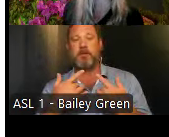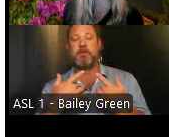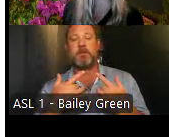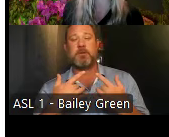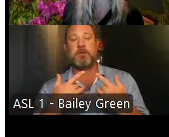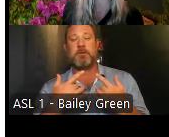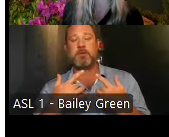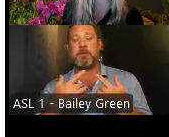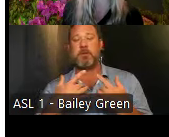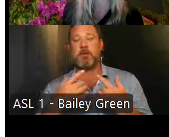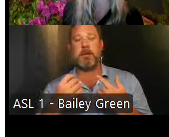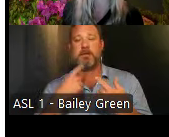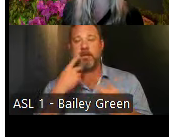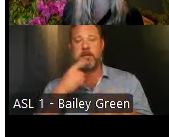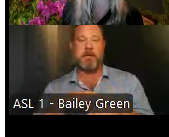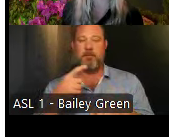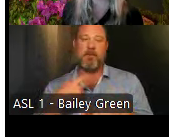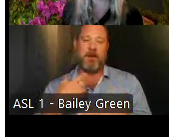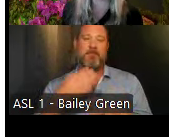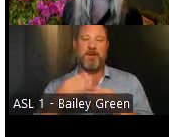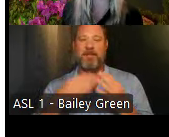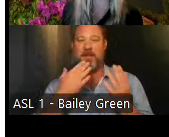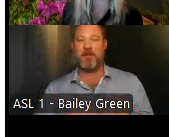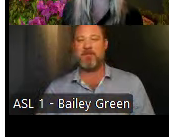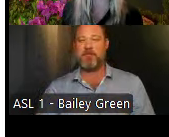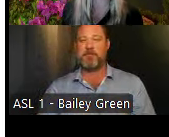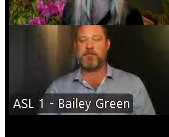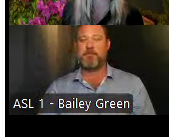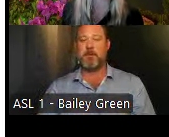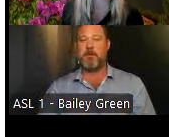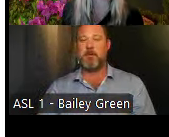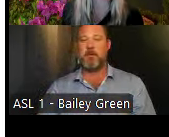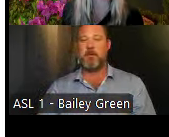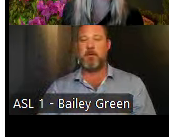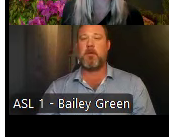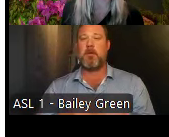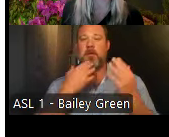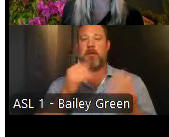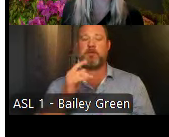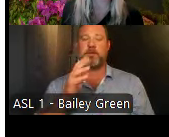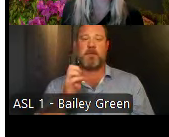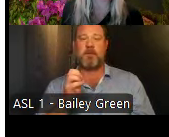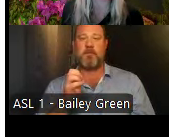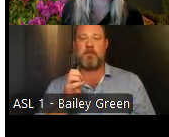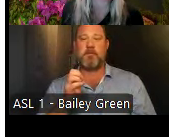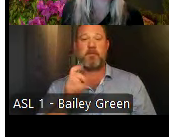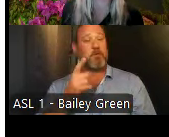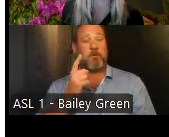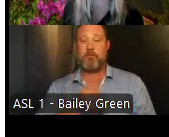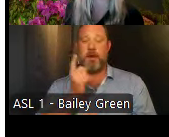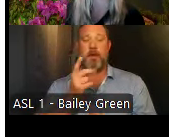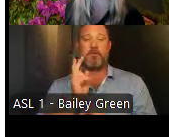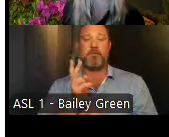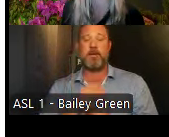I didn't see a timer, but I'm pretty much done. Thank you. Thank you, Steve. You are right at that 2 minutes. Appreciate